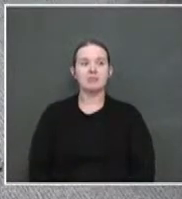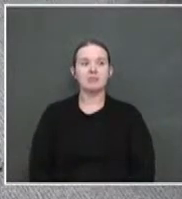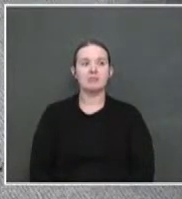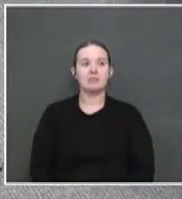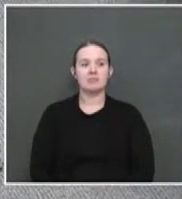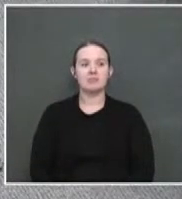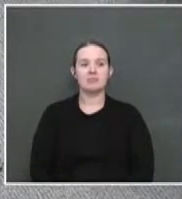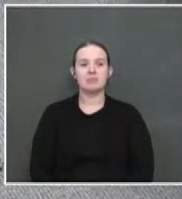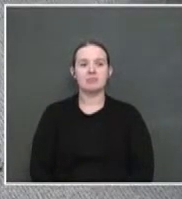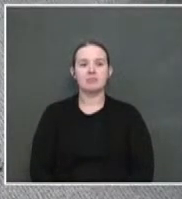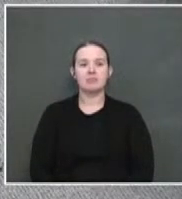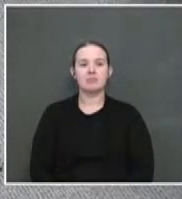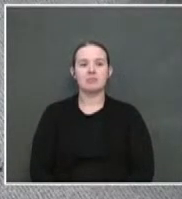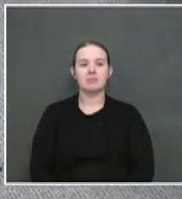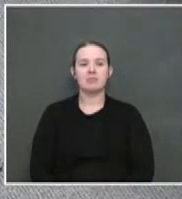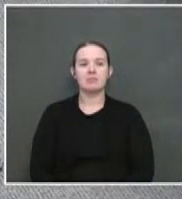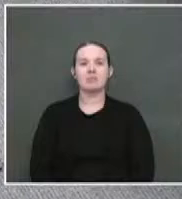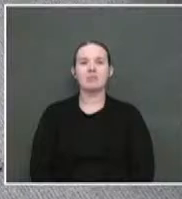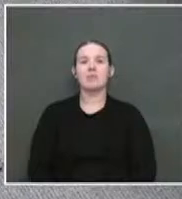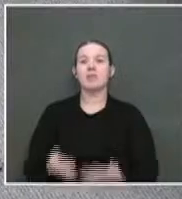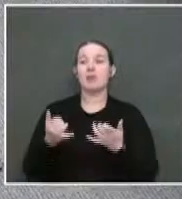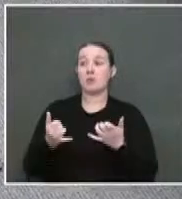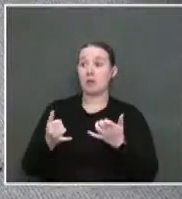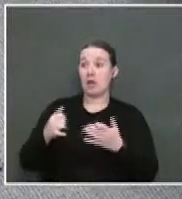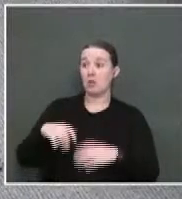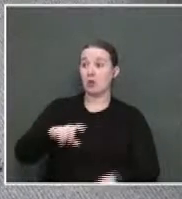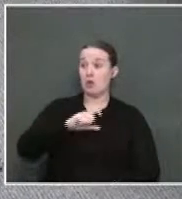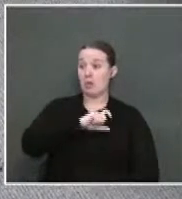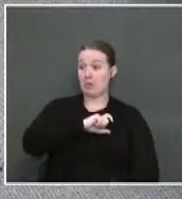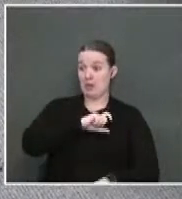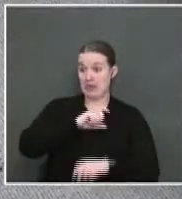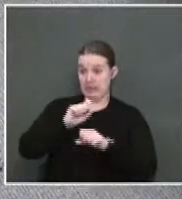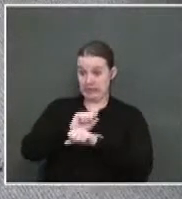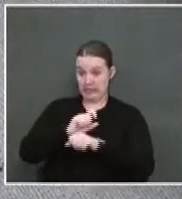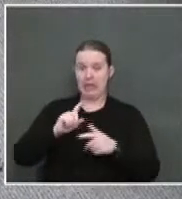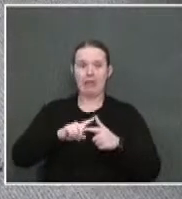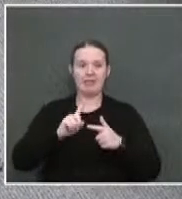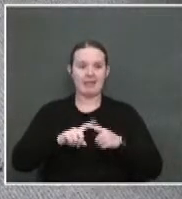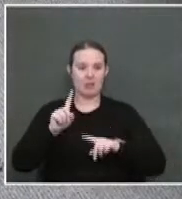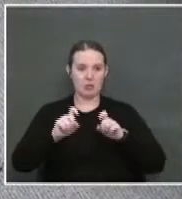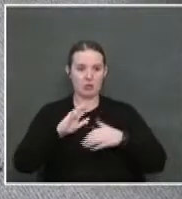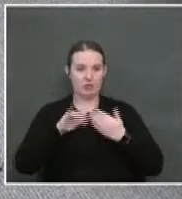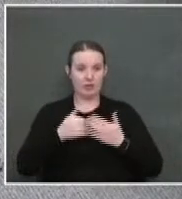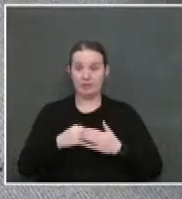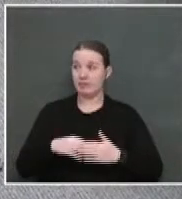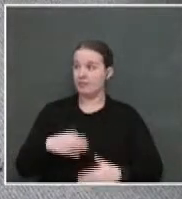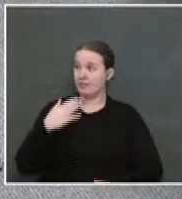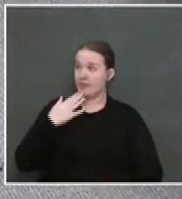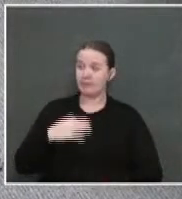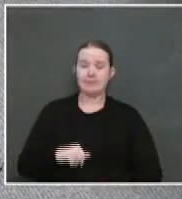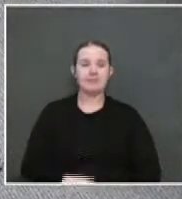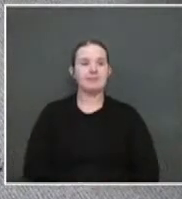Are we going on to the other item? Yes, we'll go to SAPD crime stats, and then Yes, we'll ma'am. take questions. Thank you, Chief.